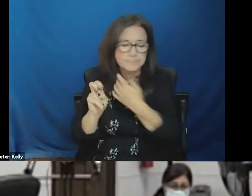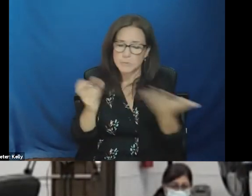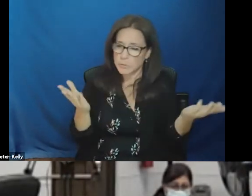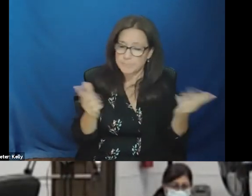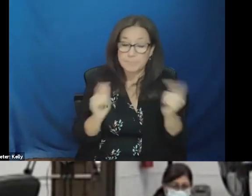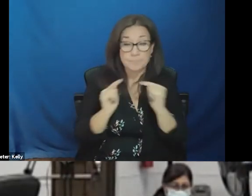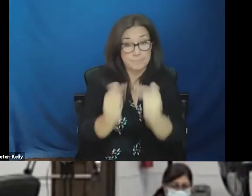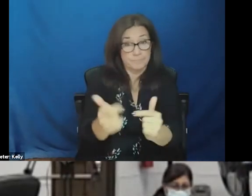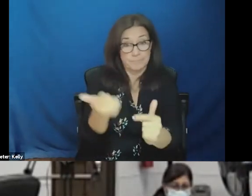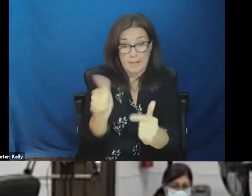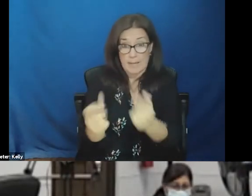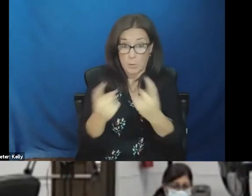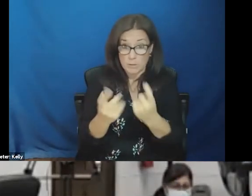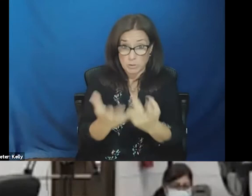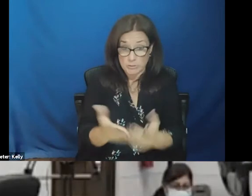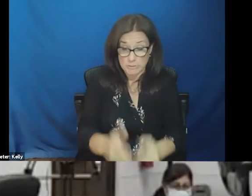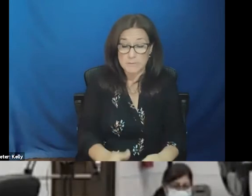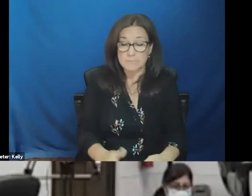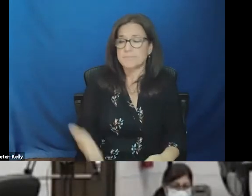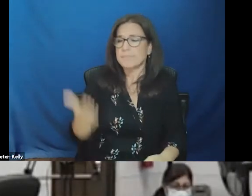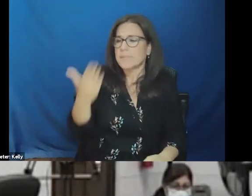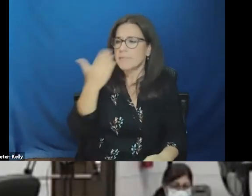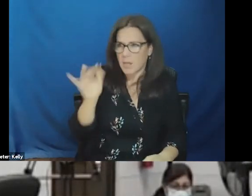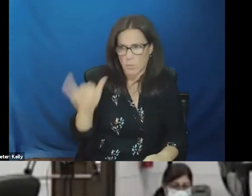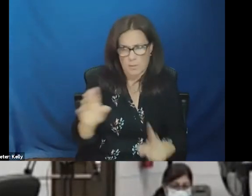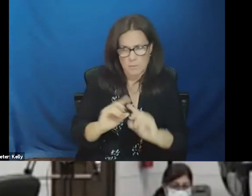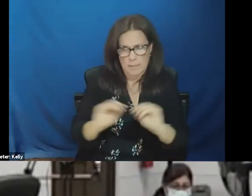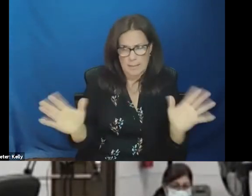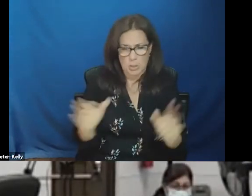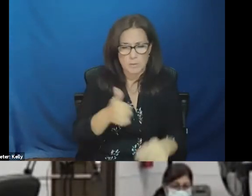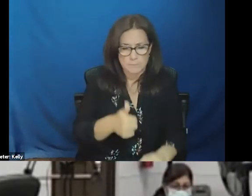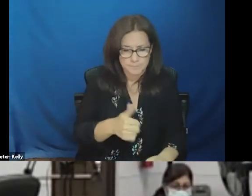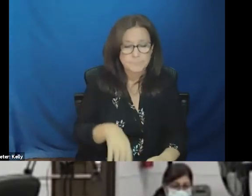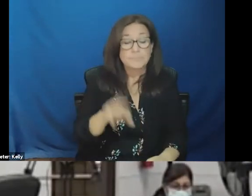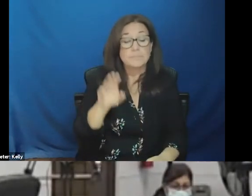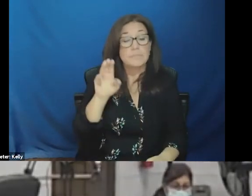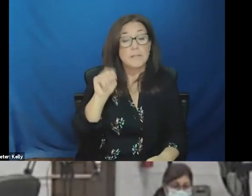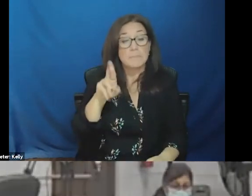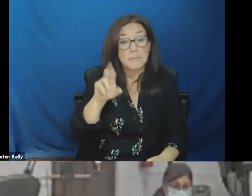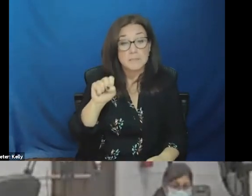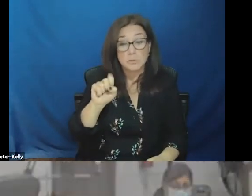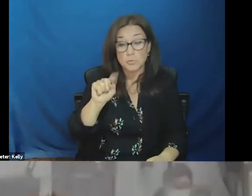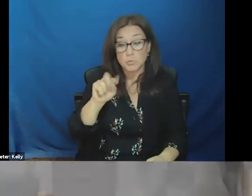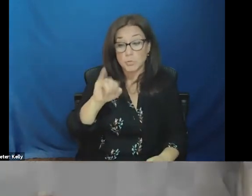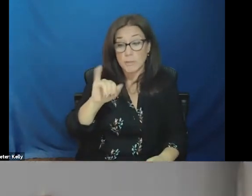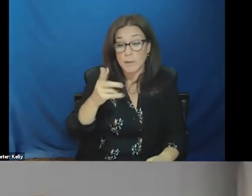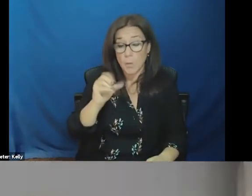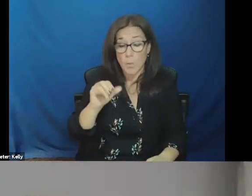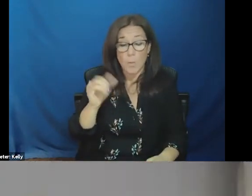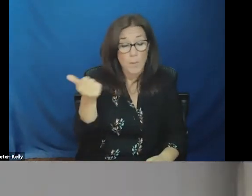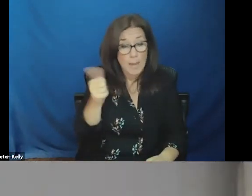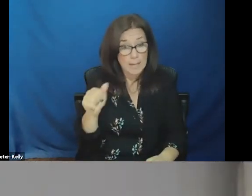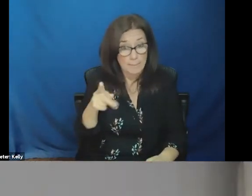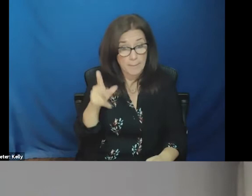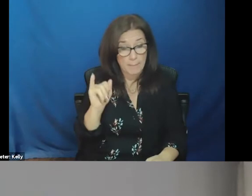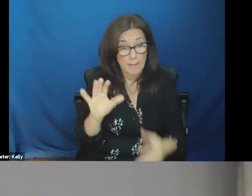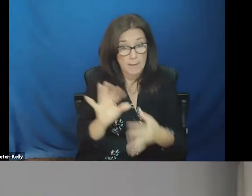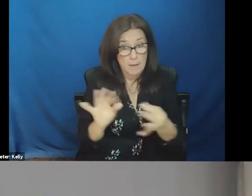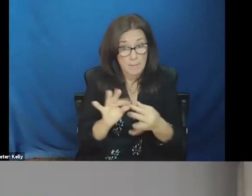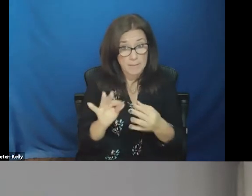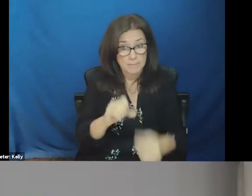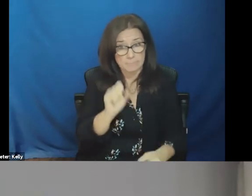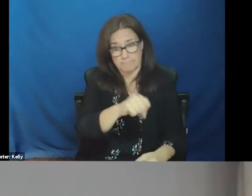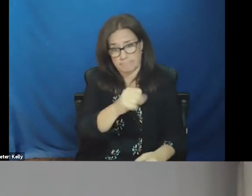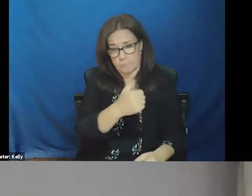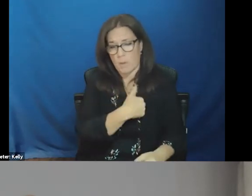you may have. Thank you. Very clear. Ms. Trujillo, are there any public comments, please? Yes, we have